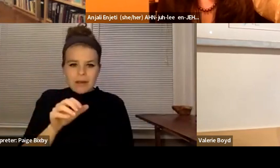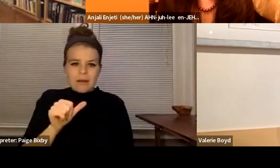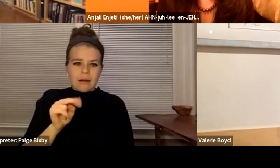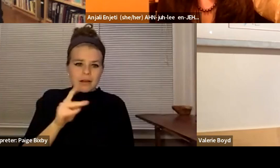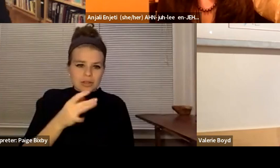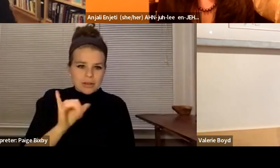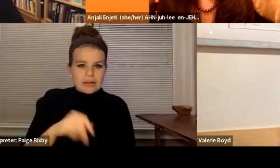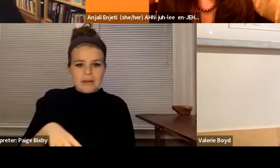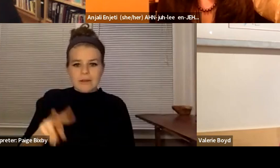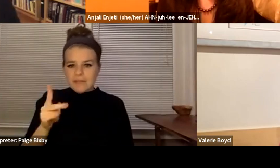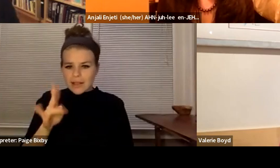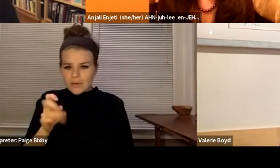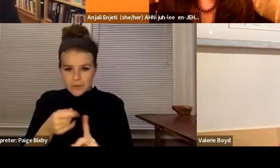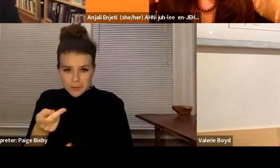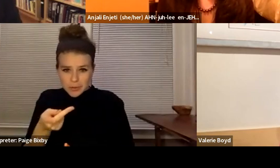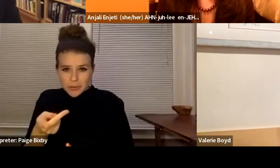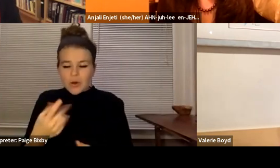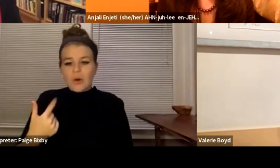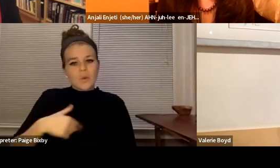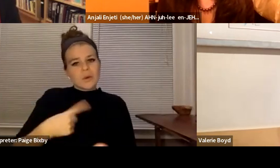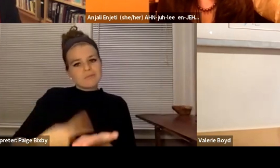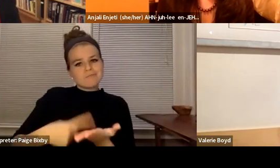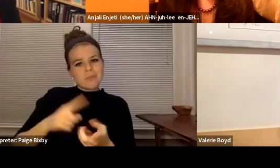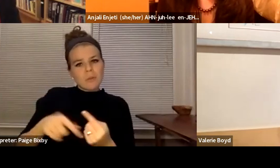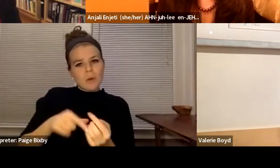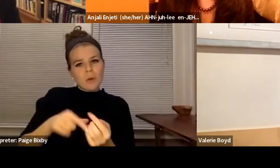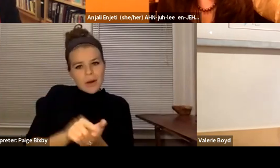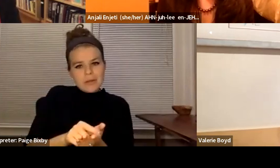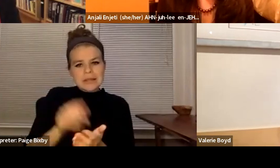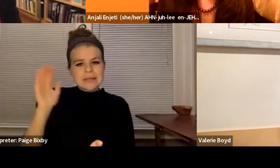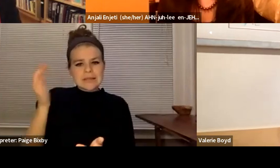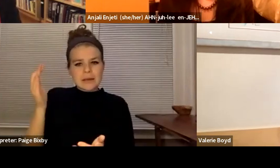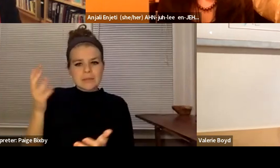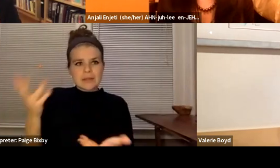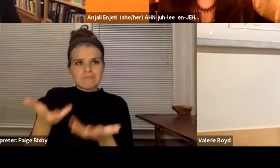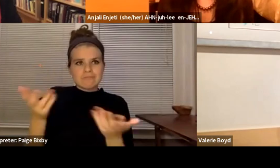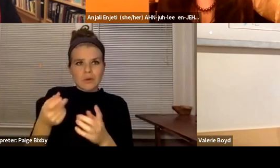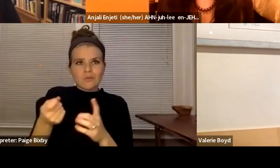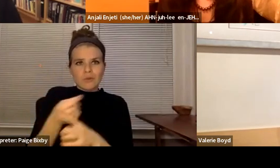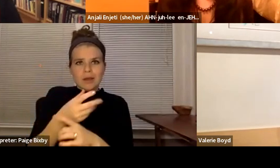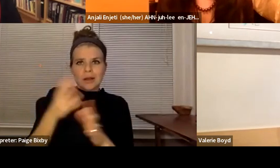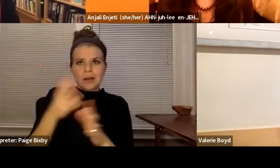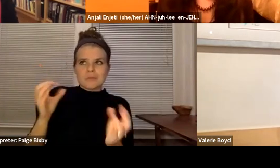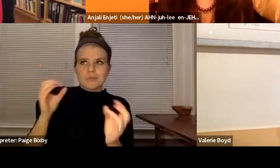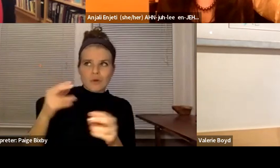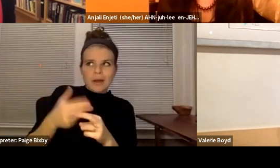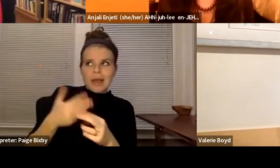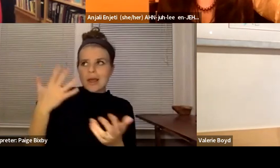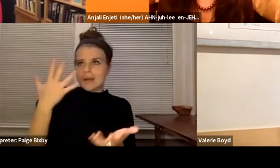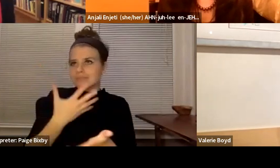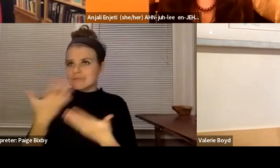like, you know, we talk about publishing and it sounds like this sort of nameless, faceless sort of behemoth, right? But there